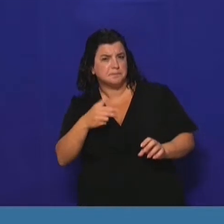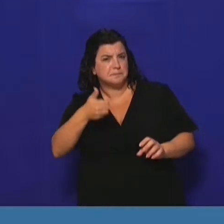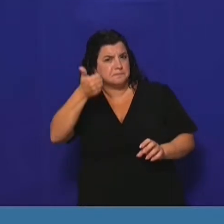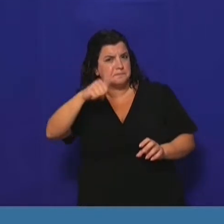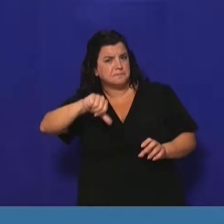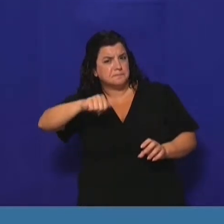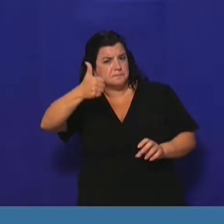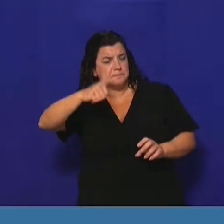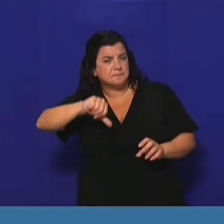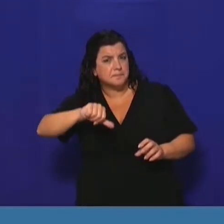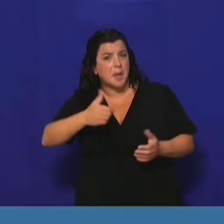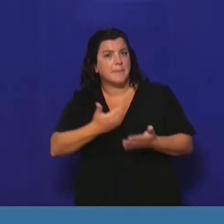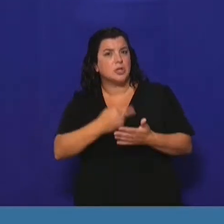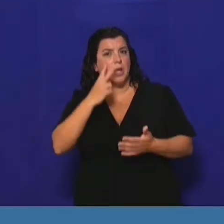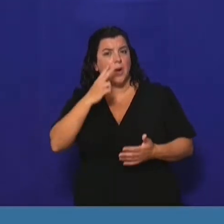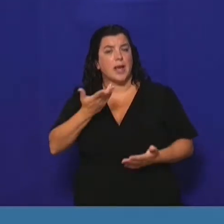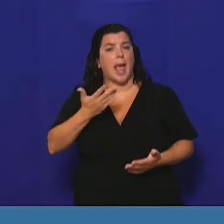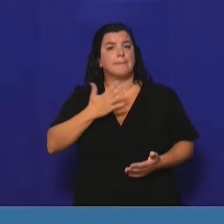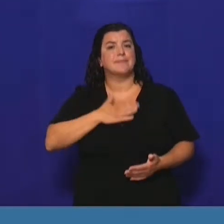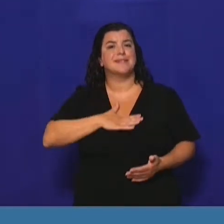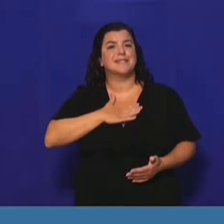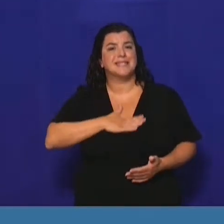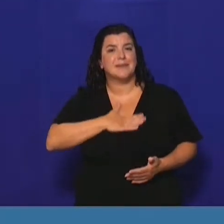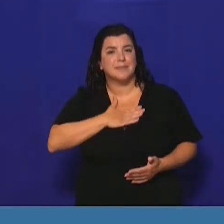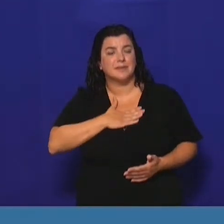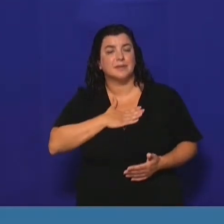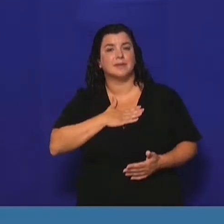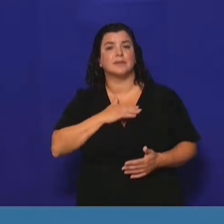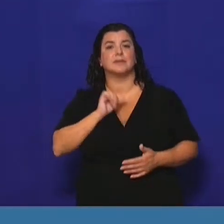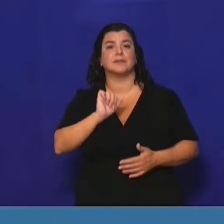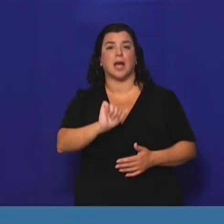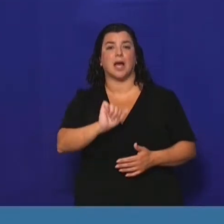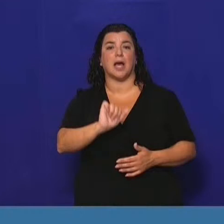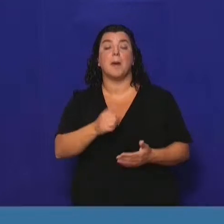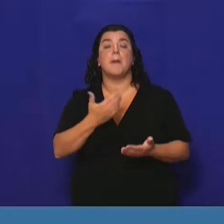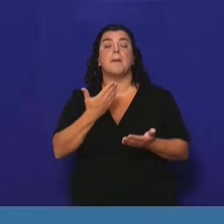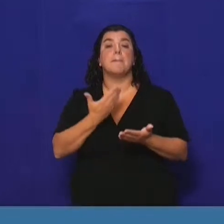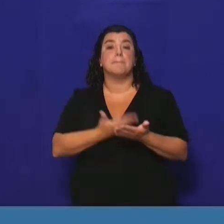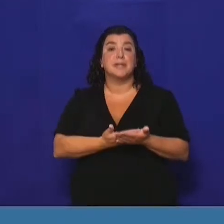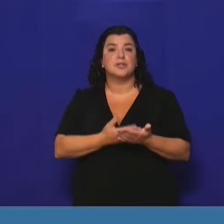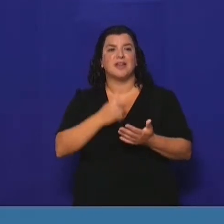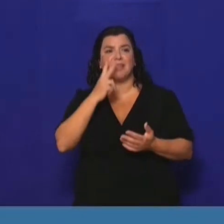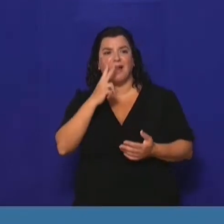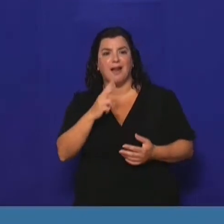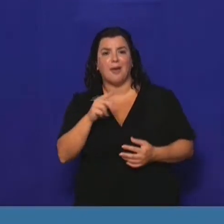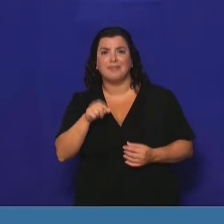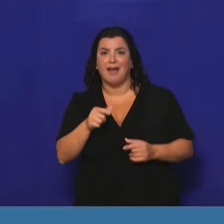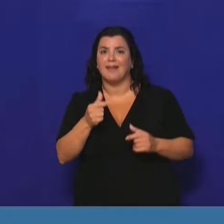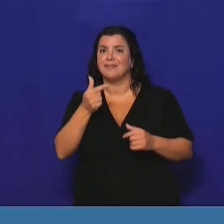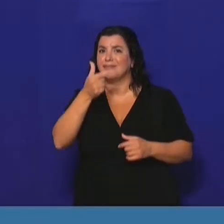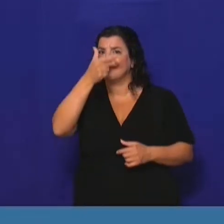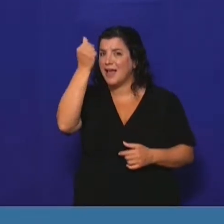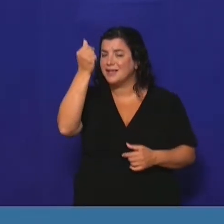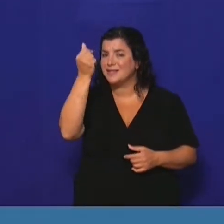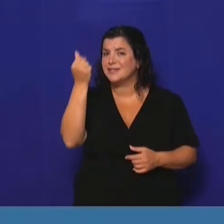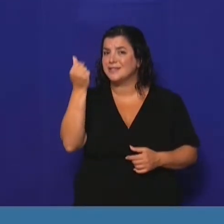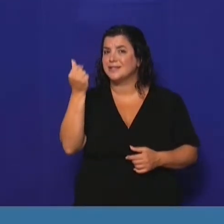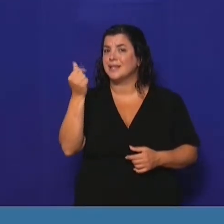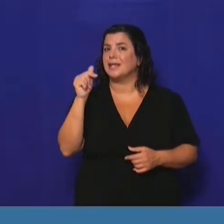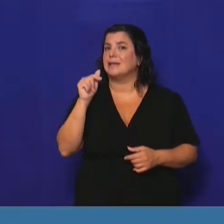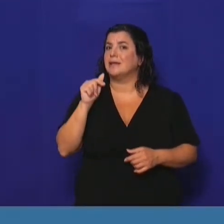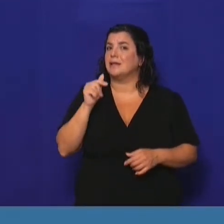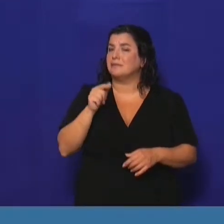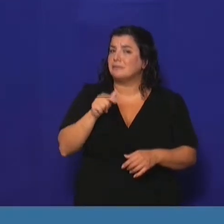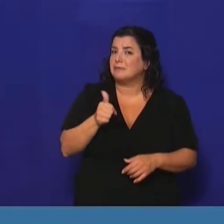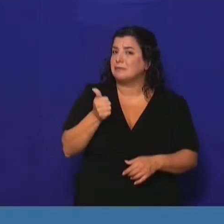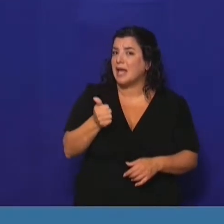kemm għas-sensitivity u kif ukoll għall-specificity tagħhom biex naraw dawn it-testijiet kemm ħajkunu korretti u